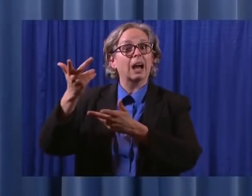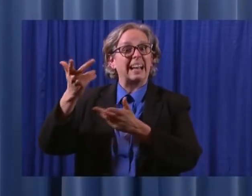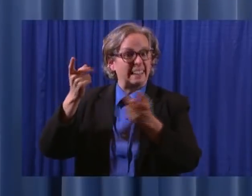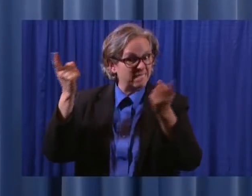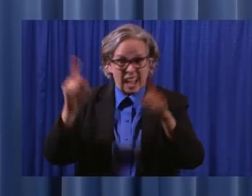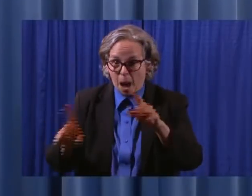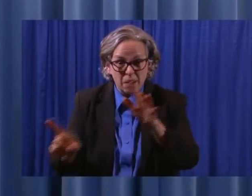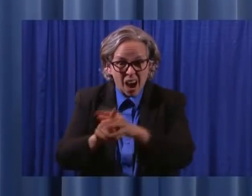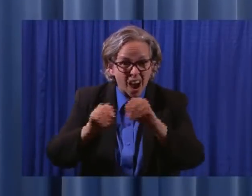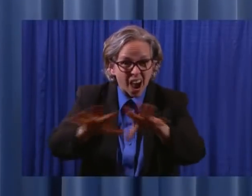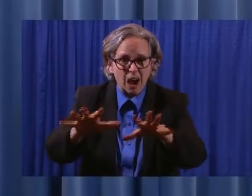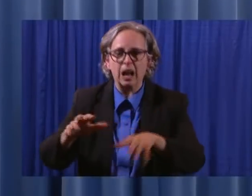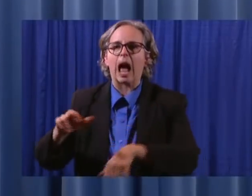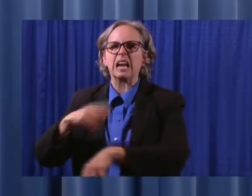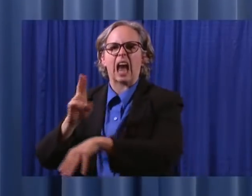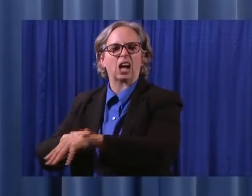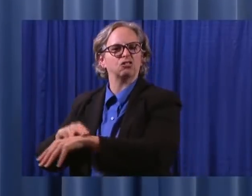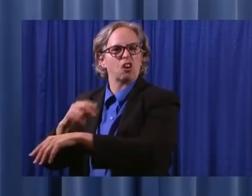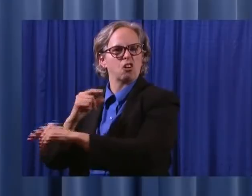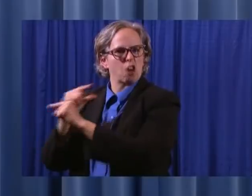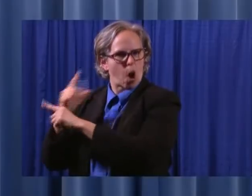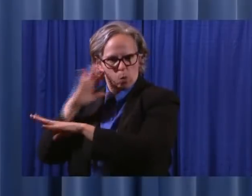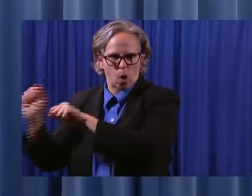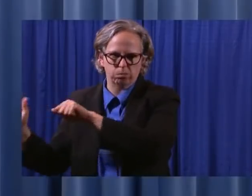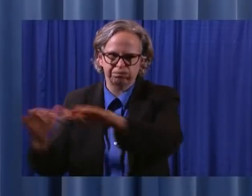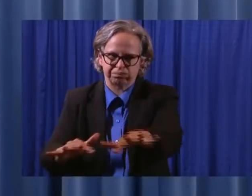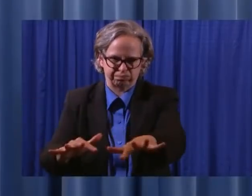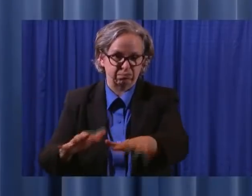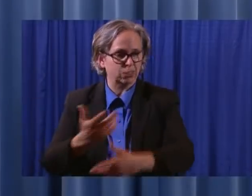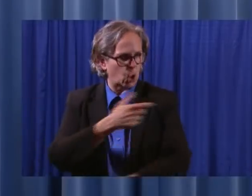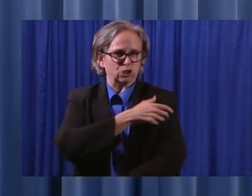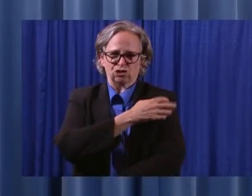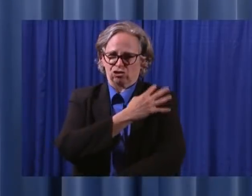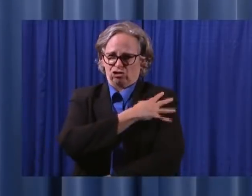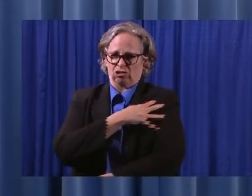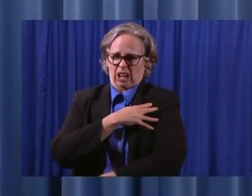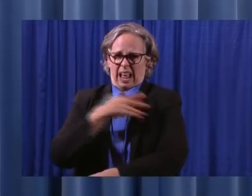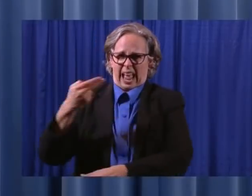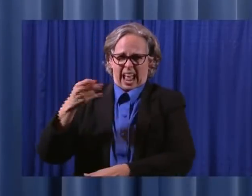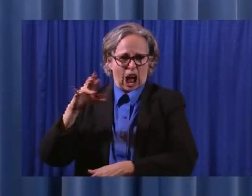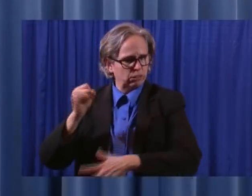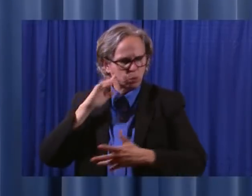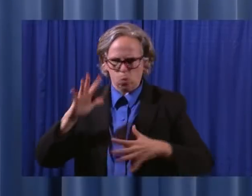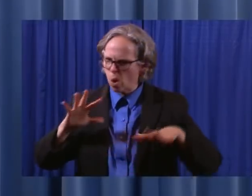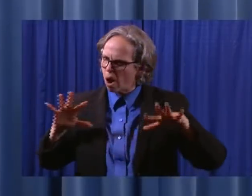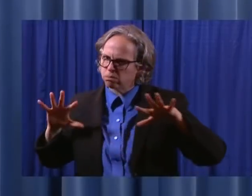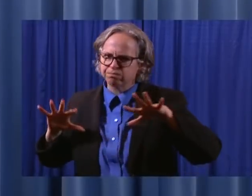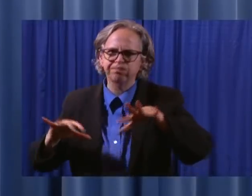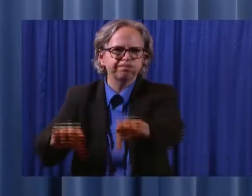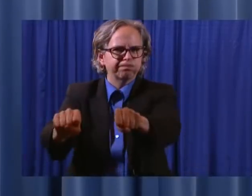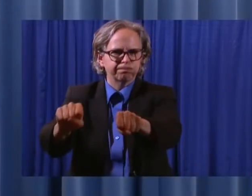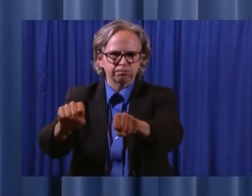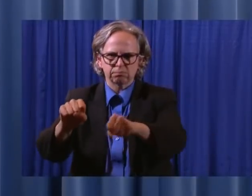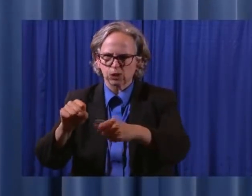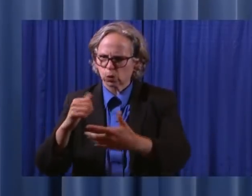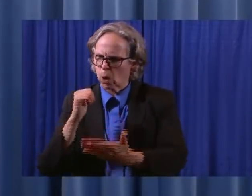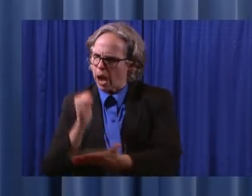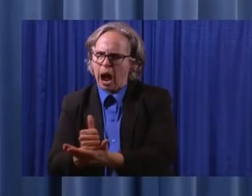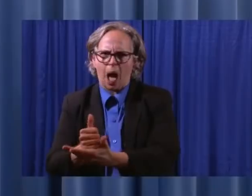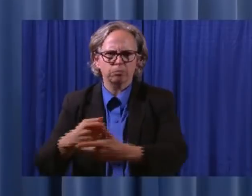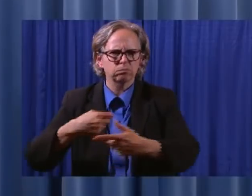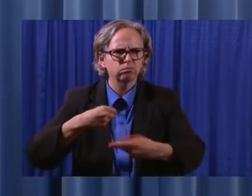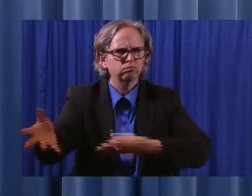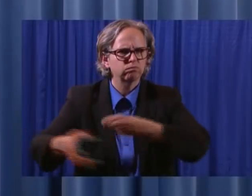zip codes. Work with the local health officials, find the right spots, go into those zip codes, and put testing. So that's where we are